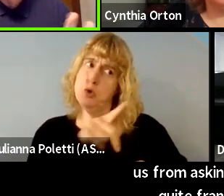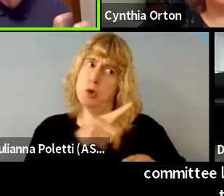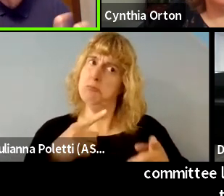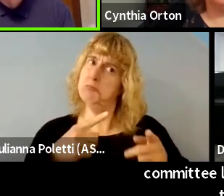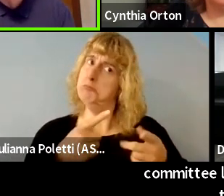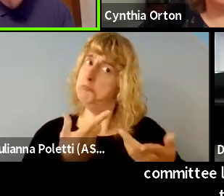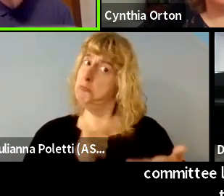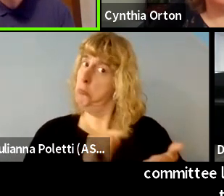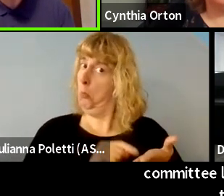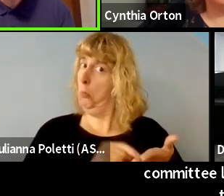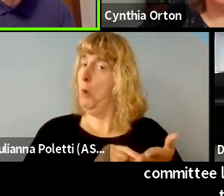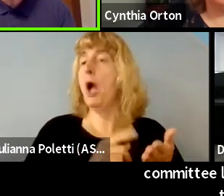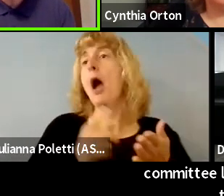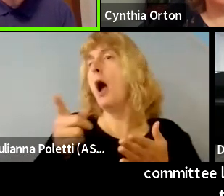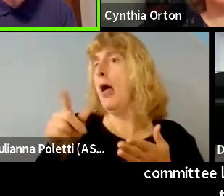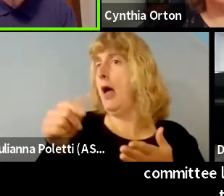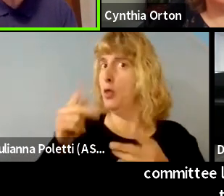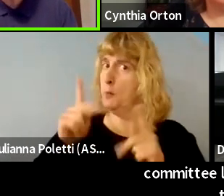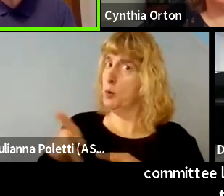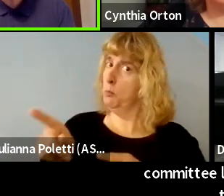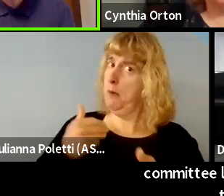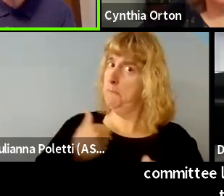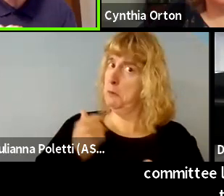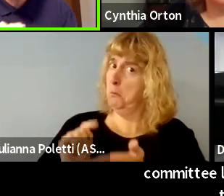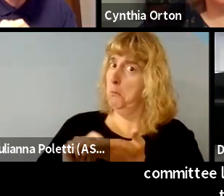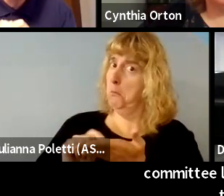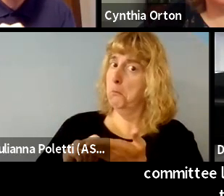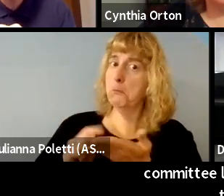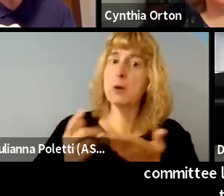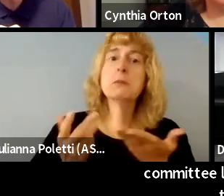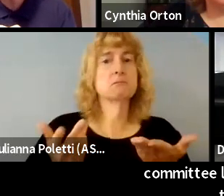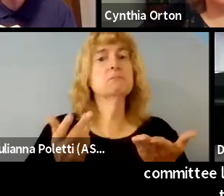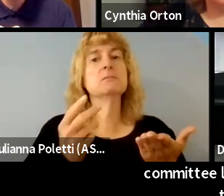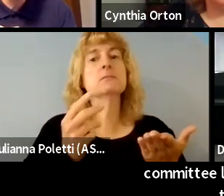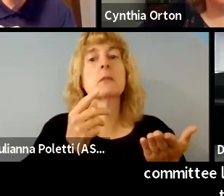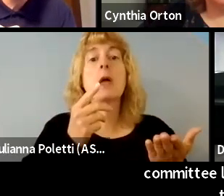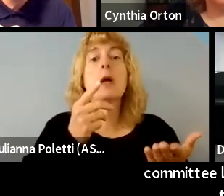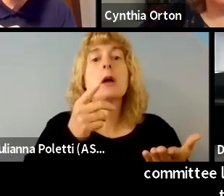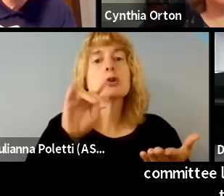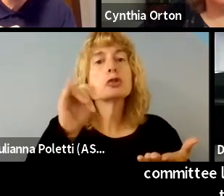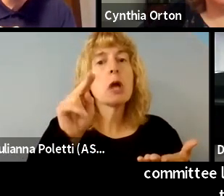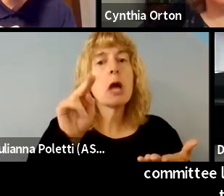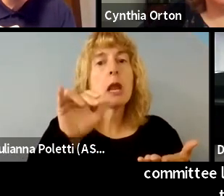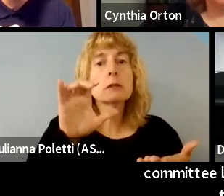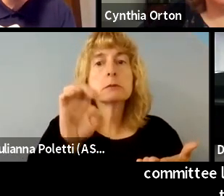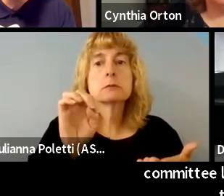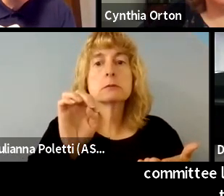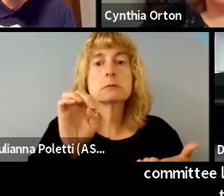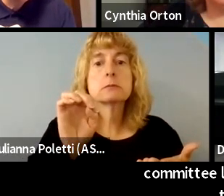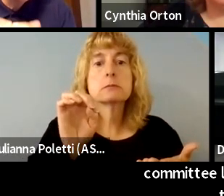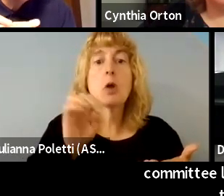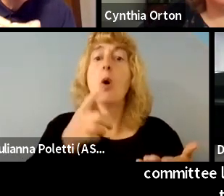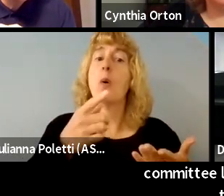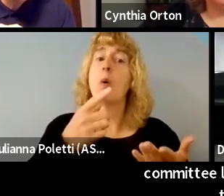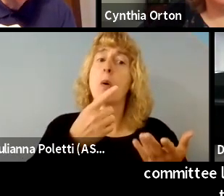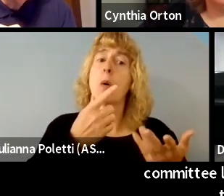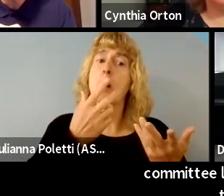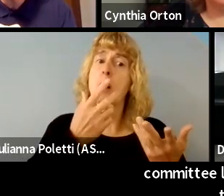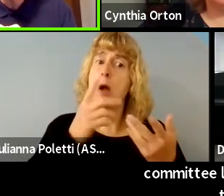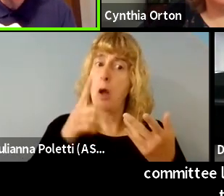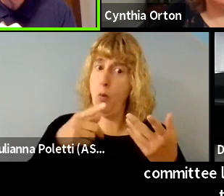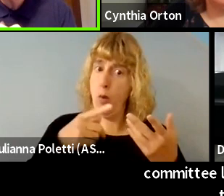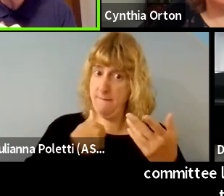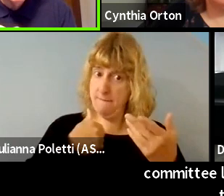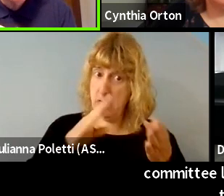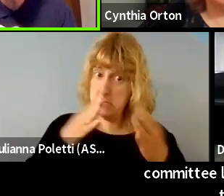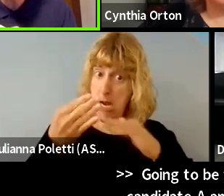mean, it's fluid. Janice. Do we have a deadline as to when we have to make this decision? We